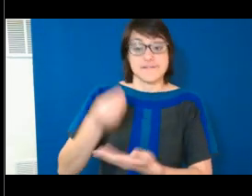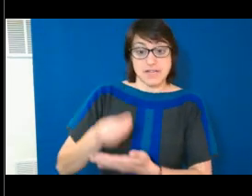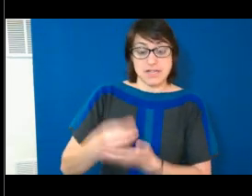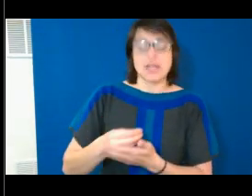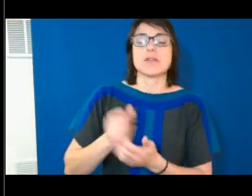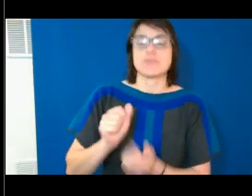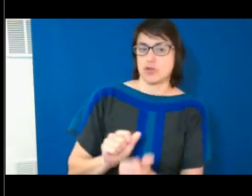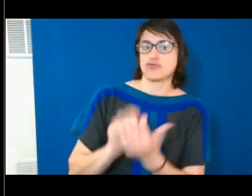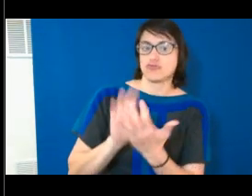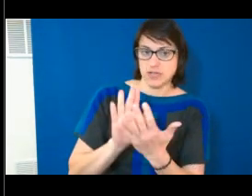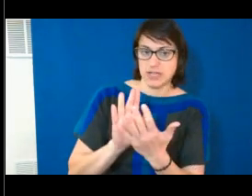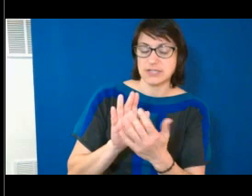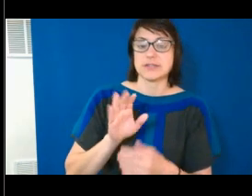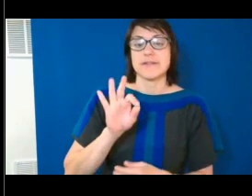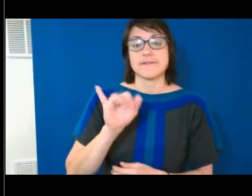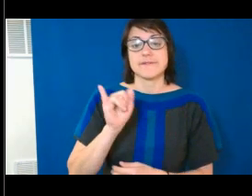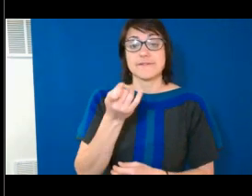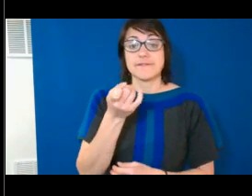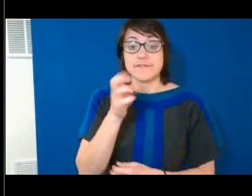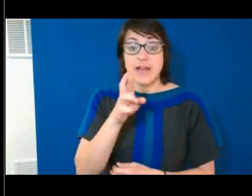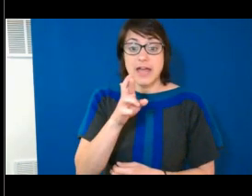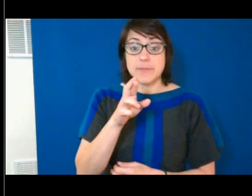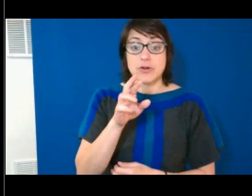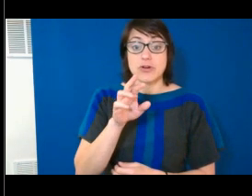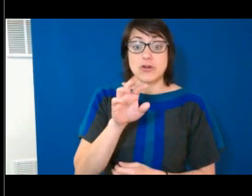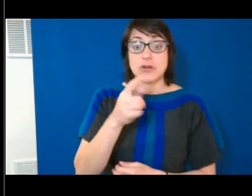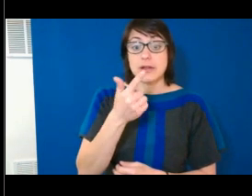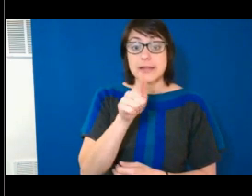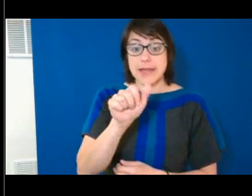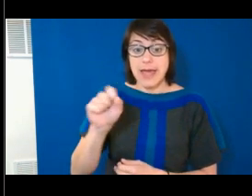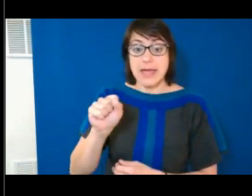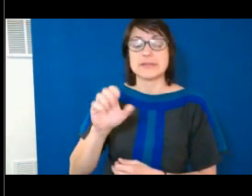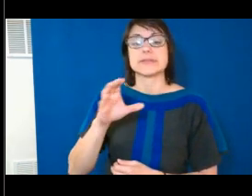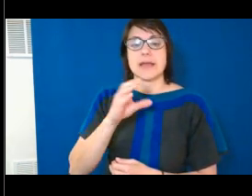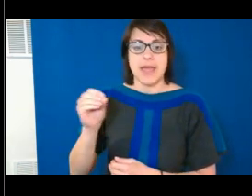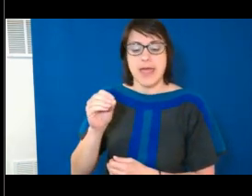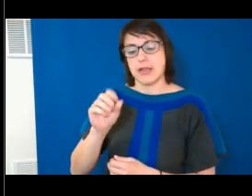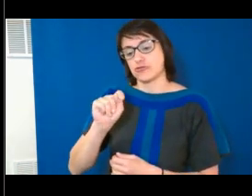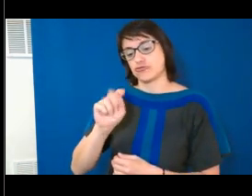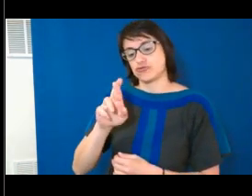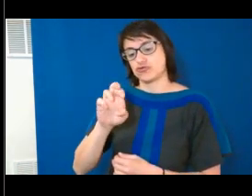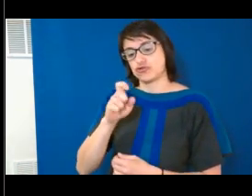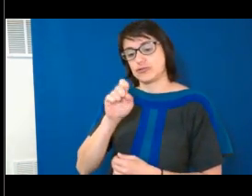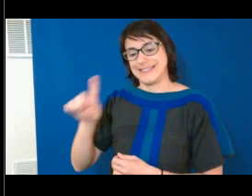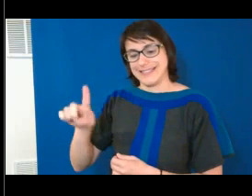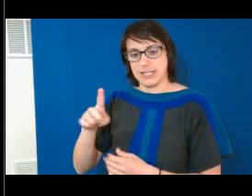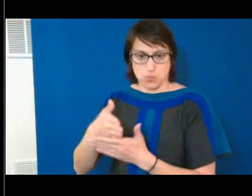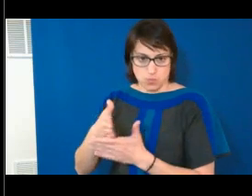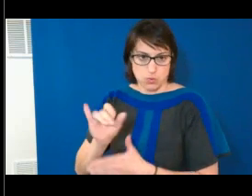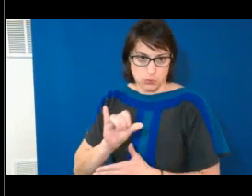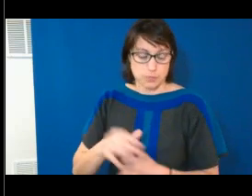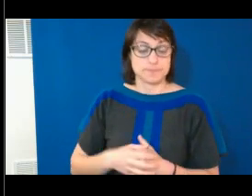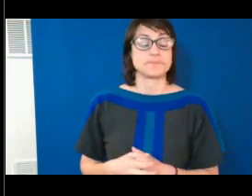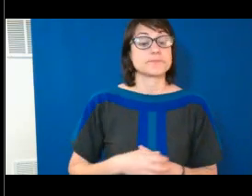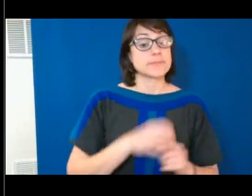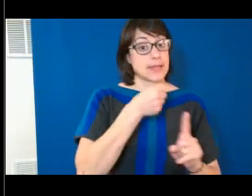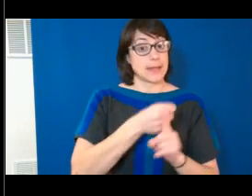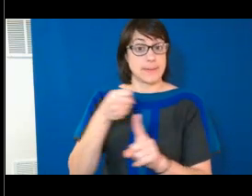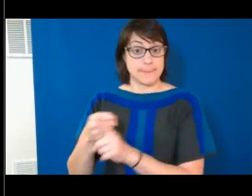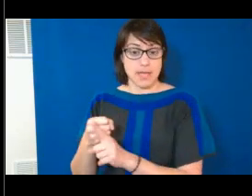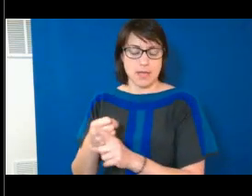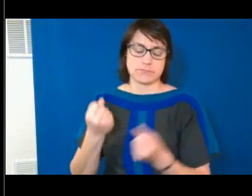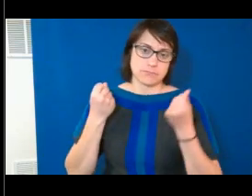Next slide. In terms of impacts, so marine debris could cause numerous problems in the way of impacts, and I'm